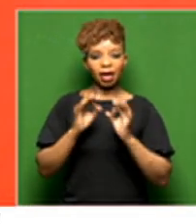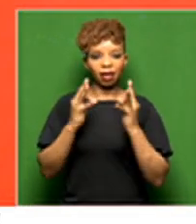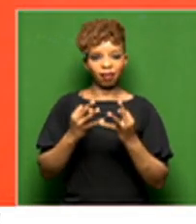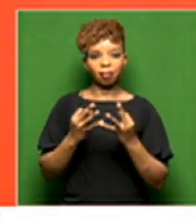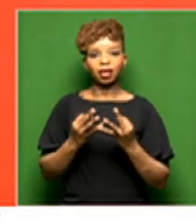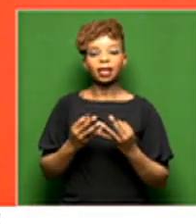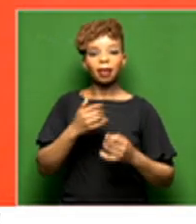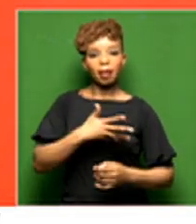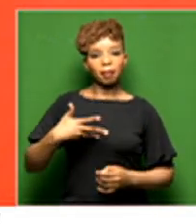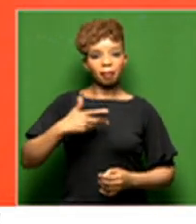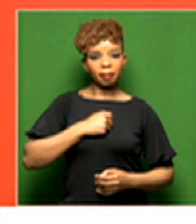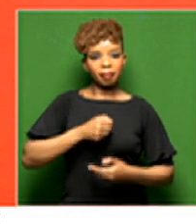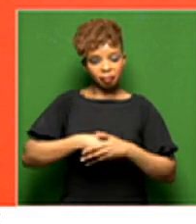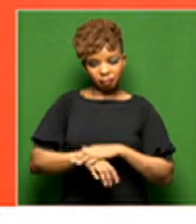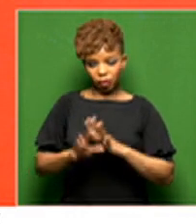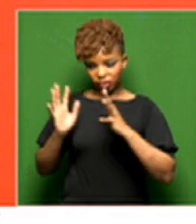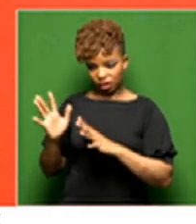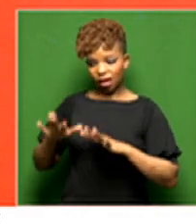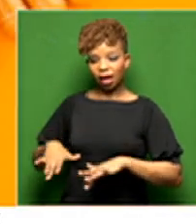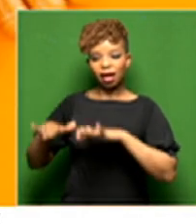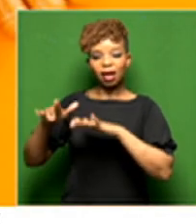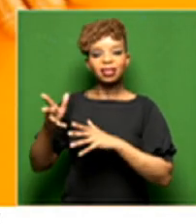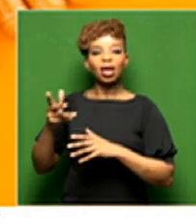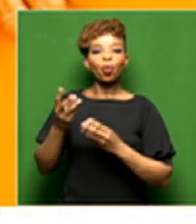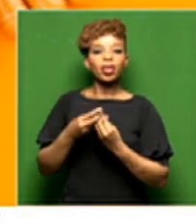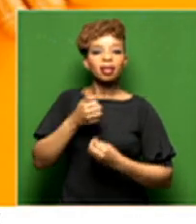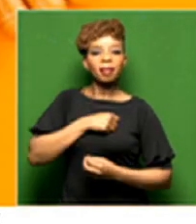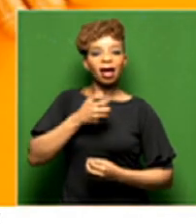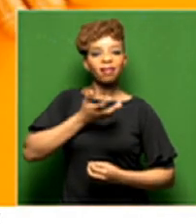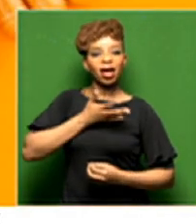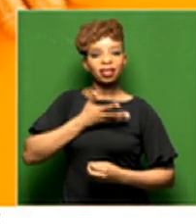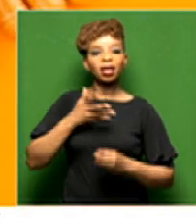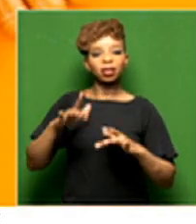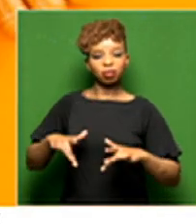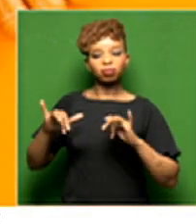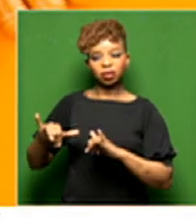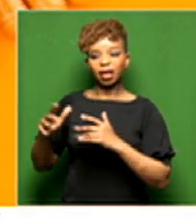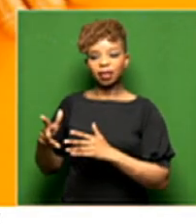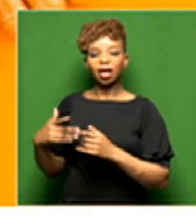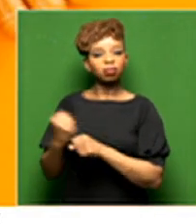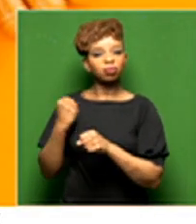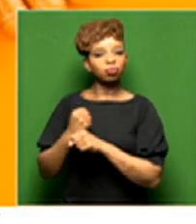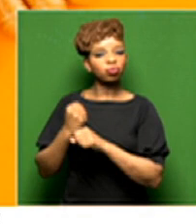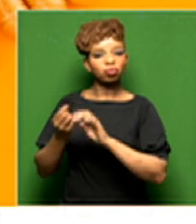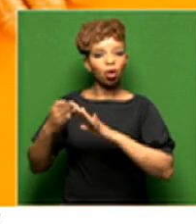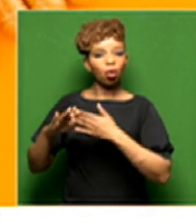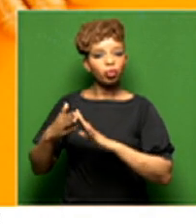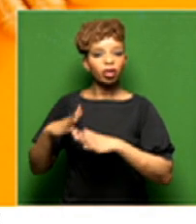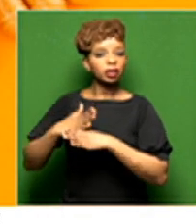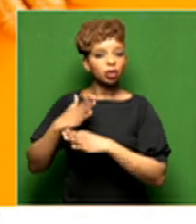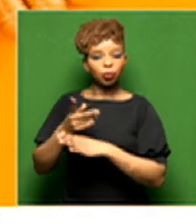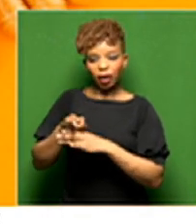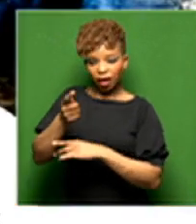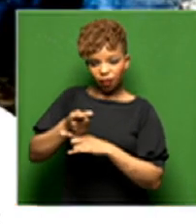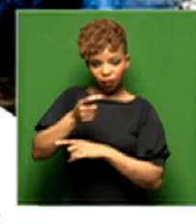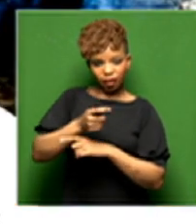My mother was living there with my father, and they were doing a lot of community work and feeding people. And my